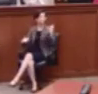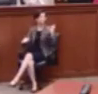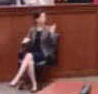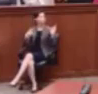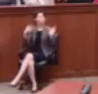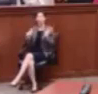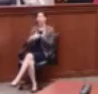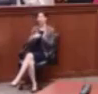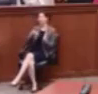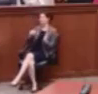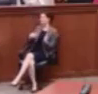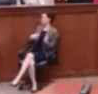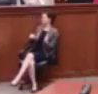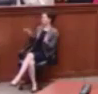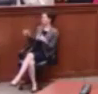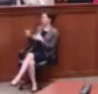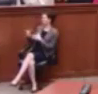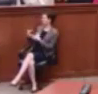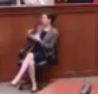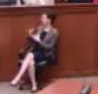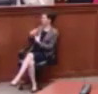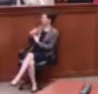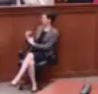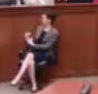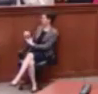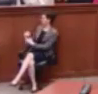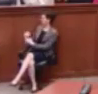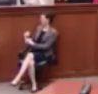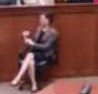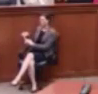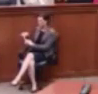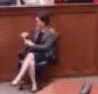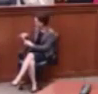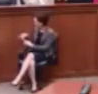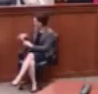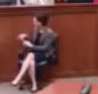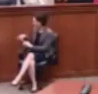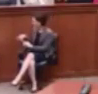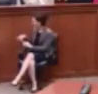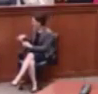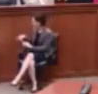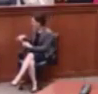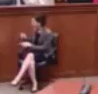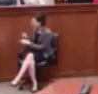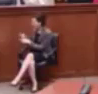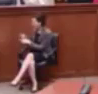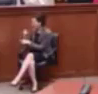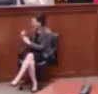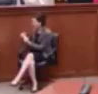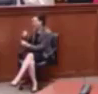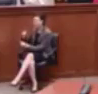bosses. Mrs. John White and Miss John White. Are in the back of the room back there, that beautiful